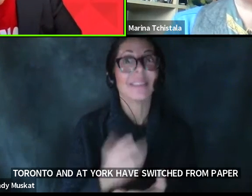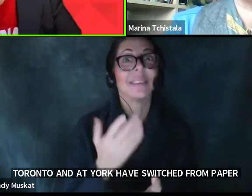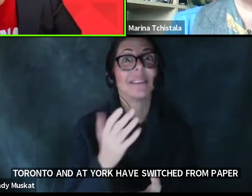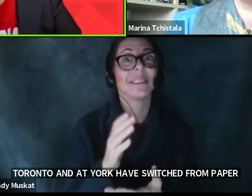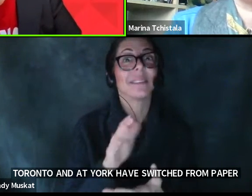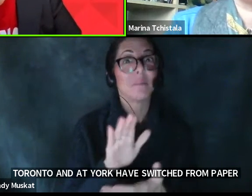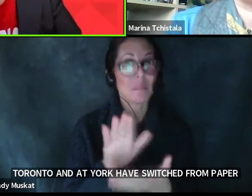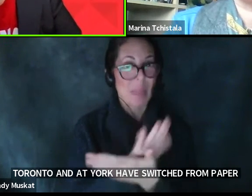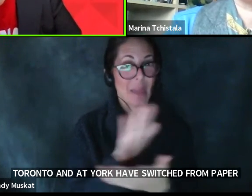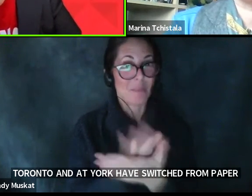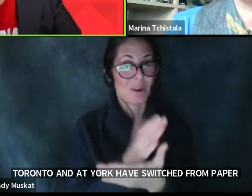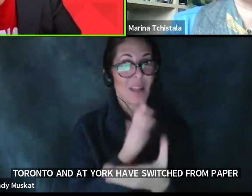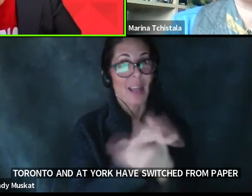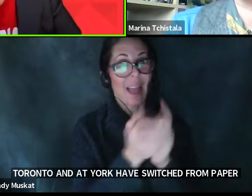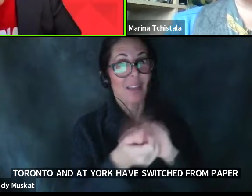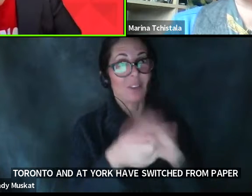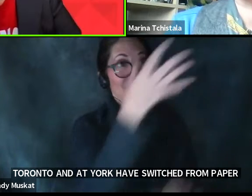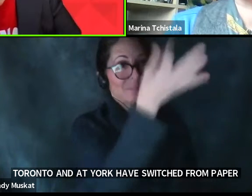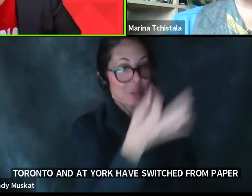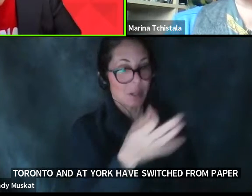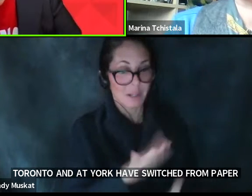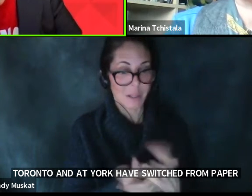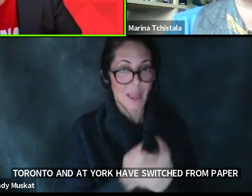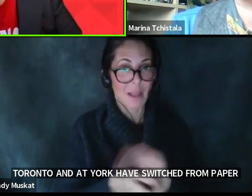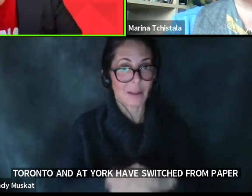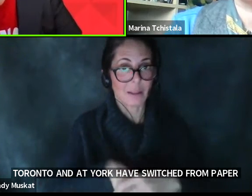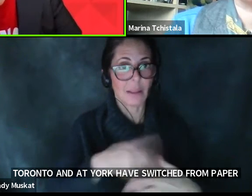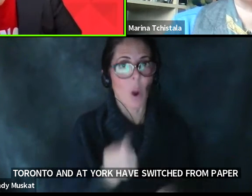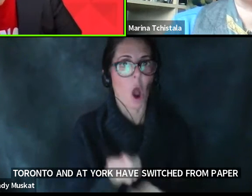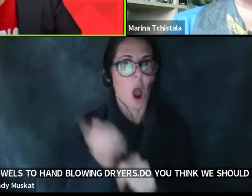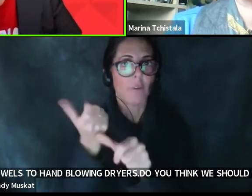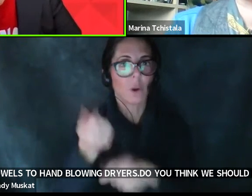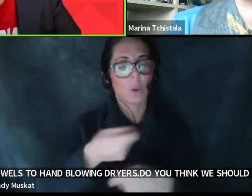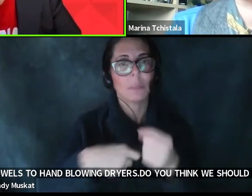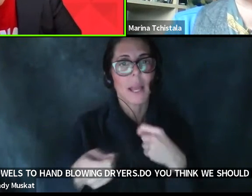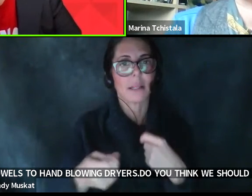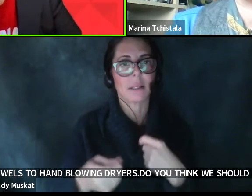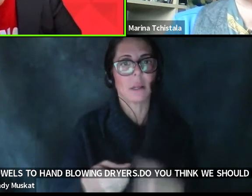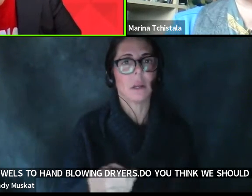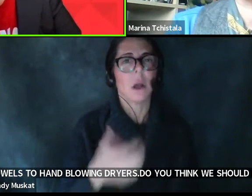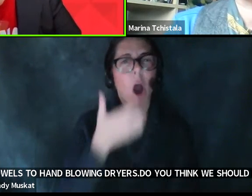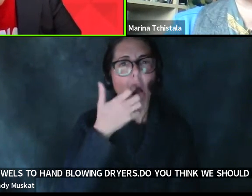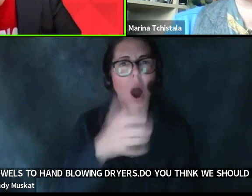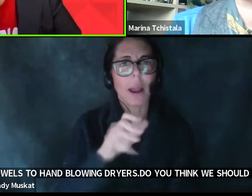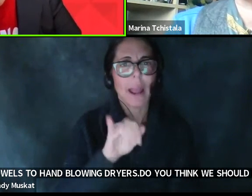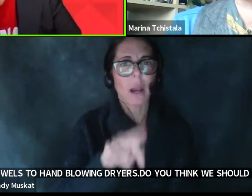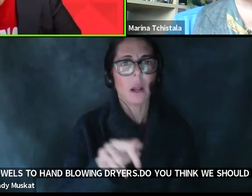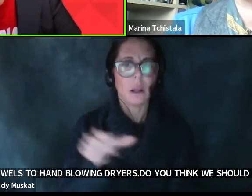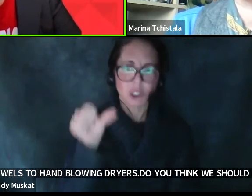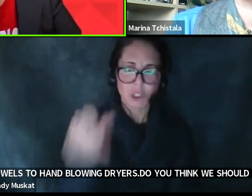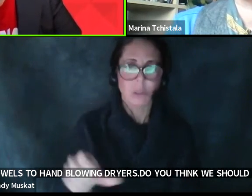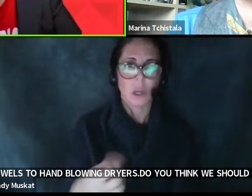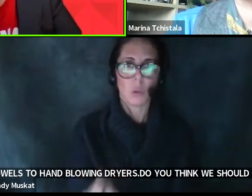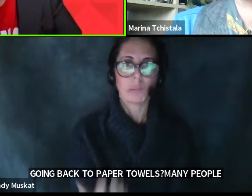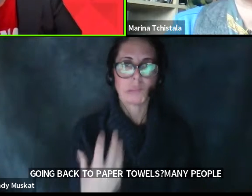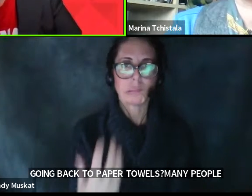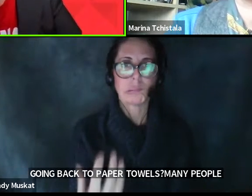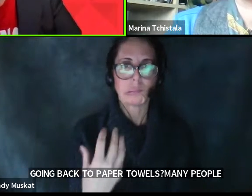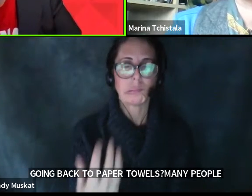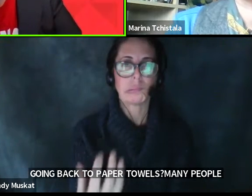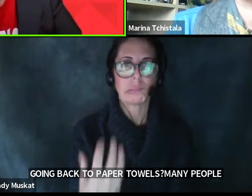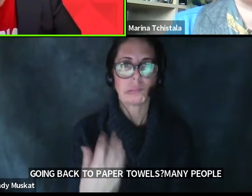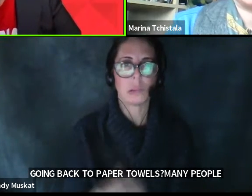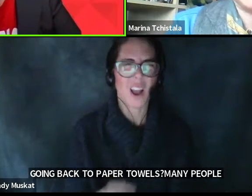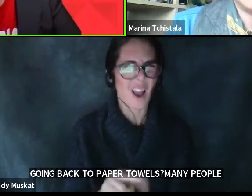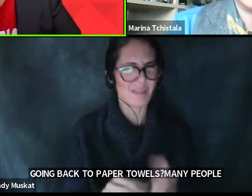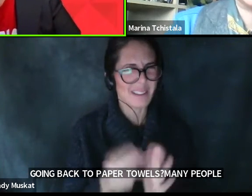Do you think we should be going back to paper towels? Many people use paper towels at touch points, such as turning off the taps